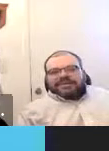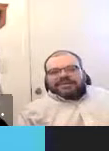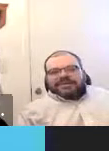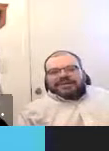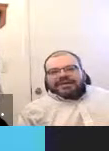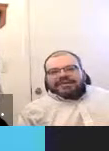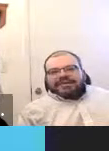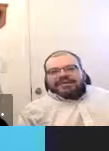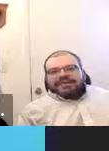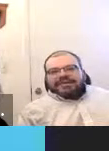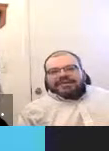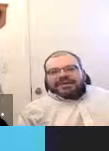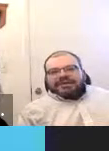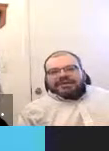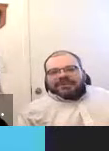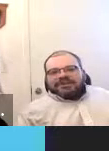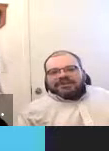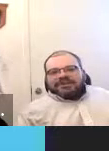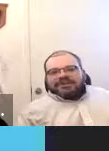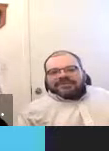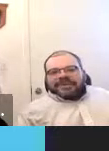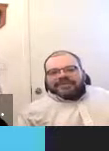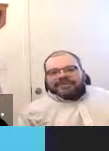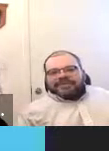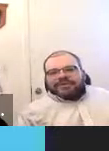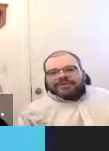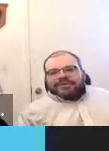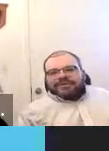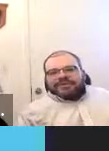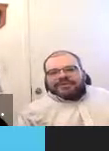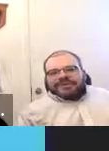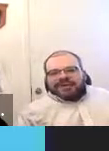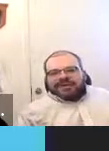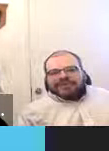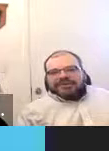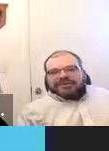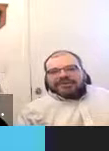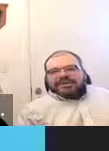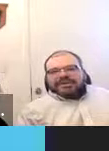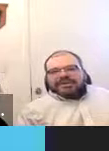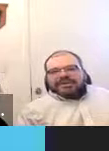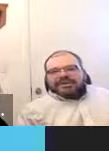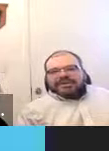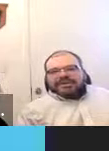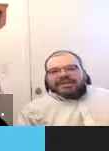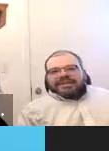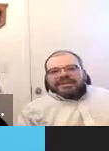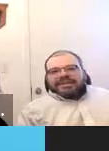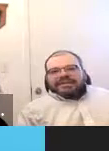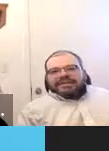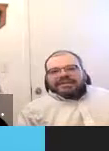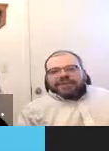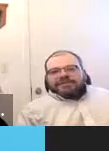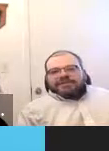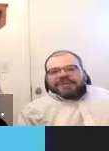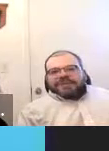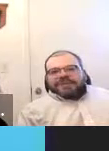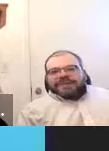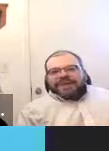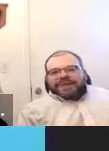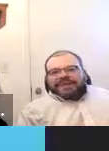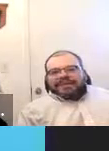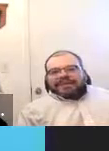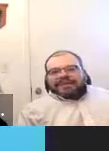University. And she talks about in her chapter, Armchairs and Stairs, the idea that part of